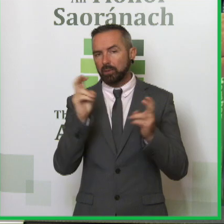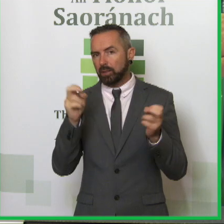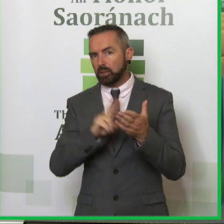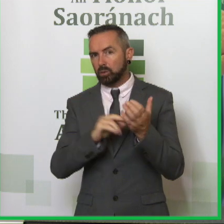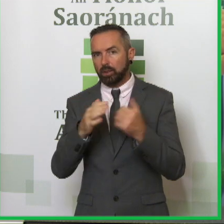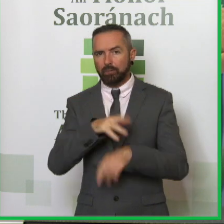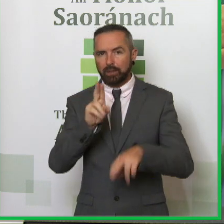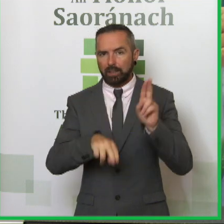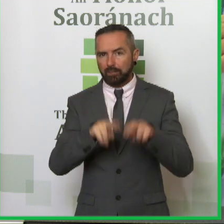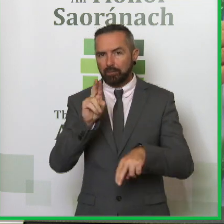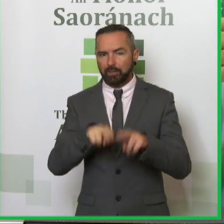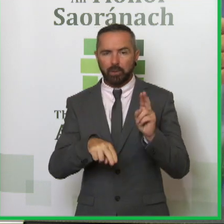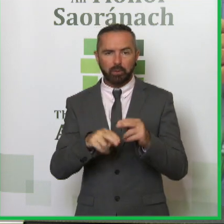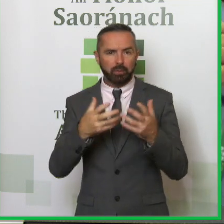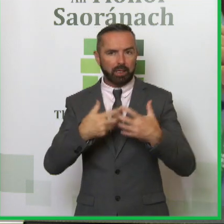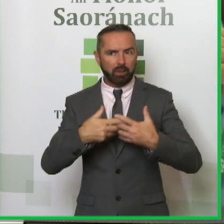of innovative